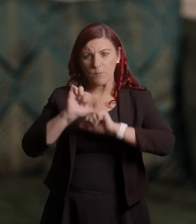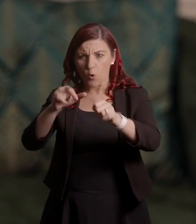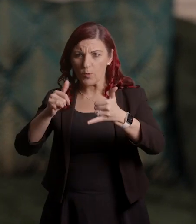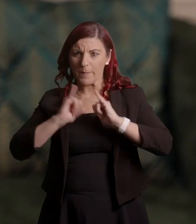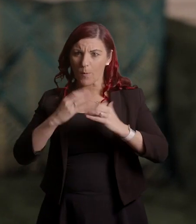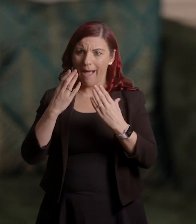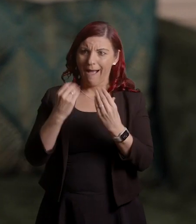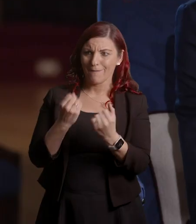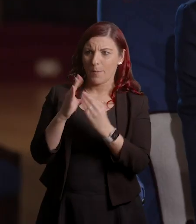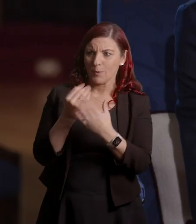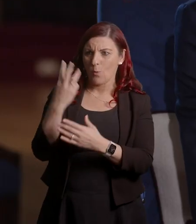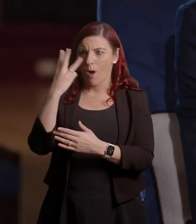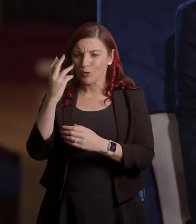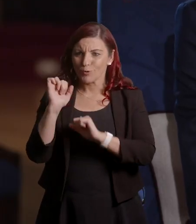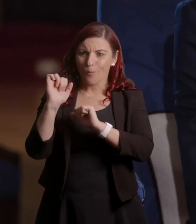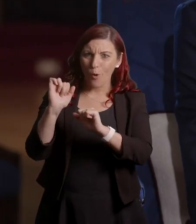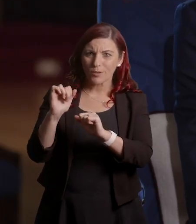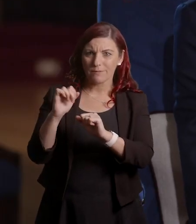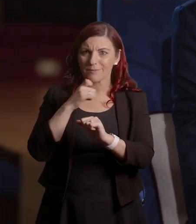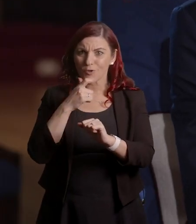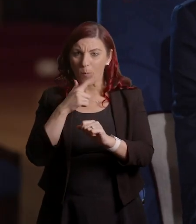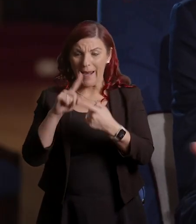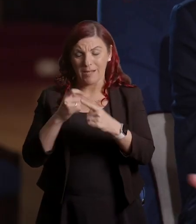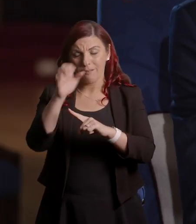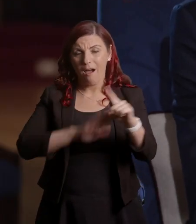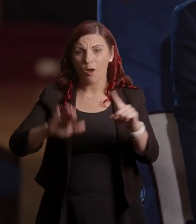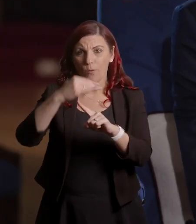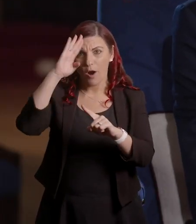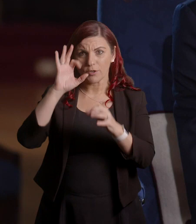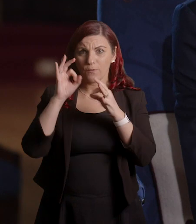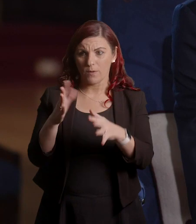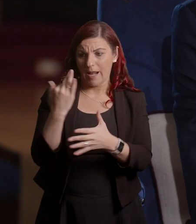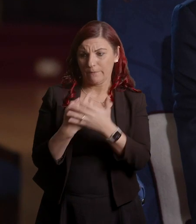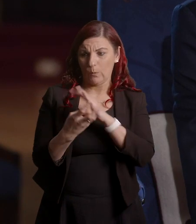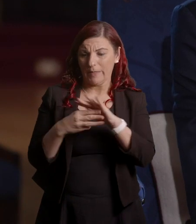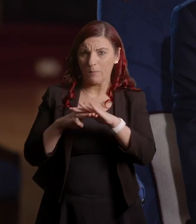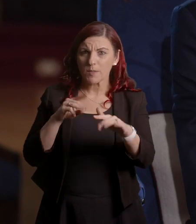for the fans to be able to watch and to support Dublin and every county all around the country over the